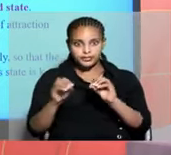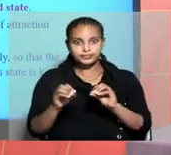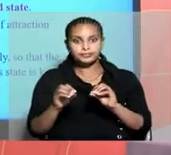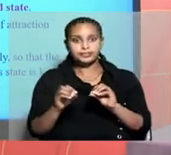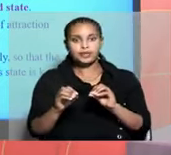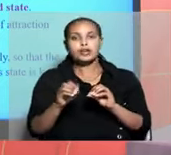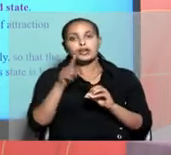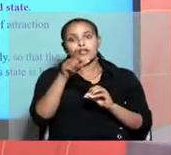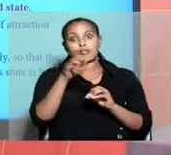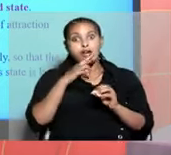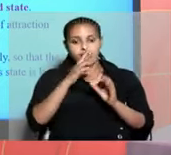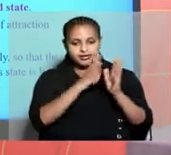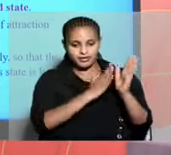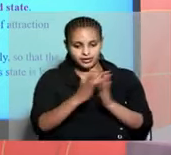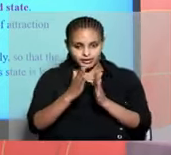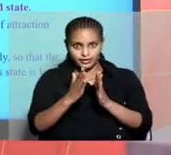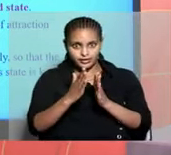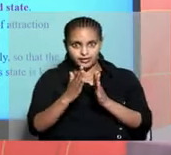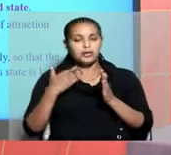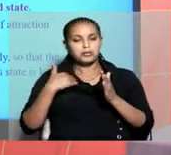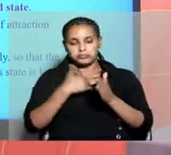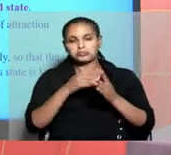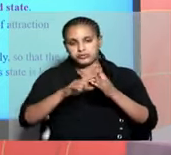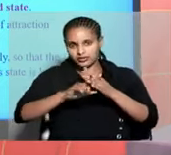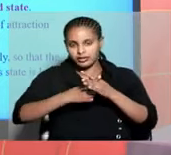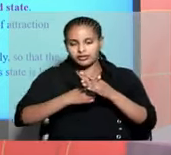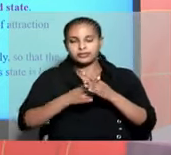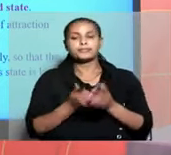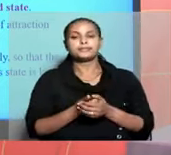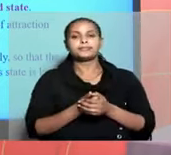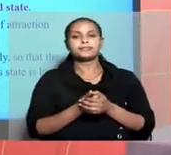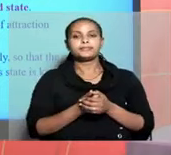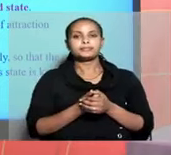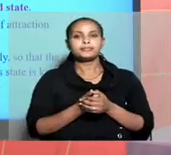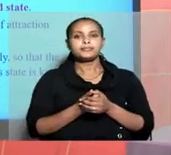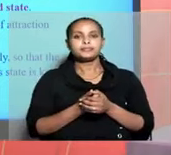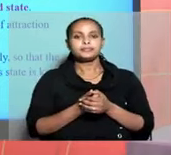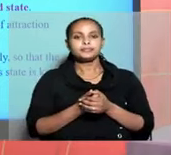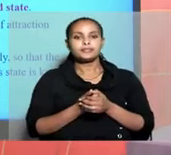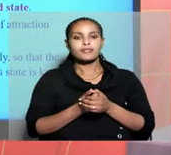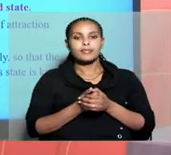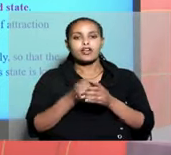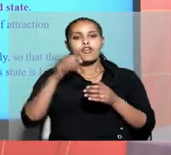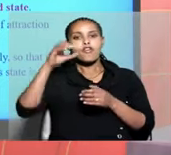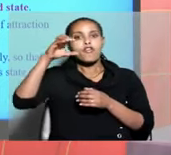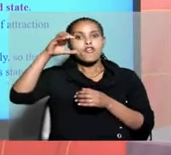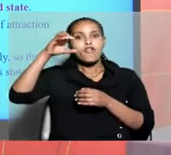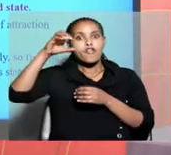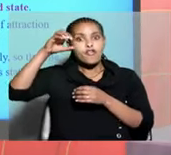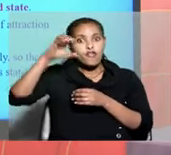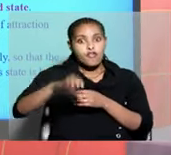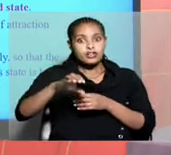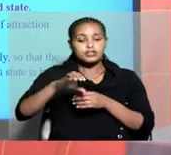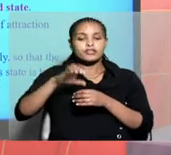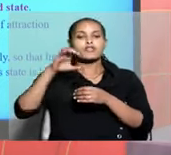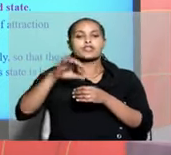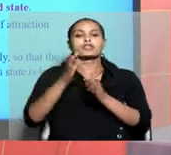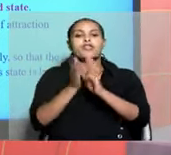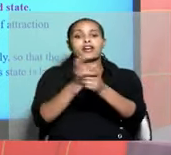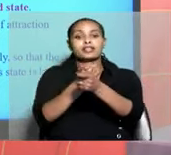Students, if you are ready, then we will get started. Force of